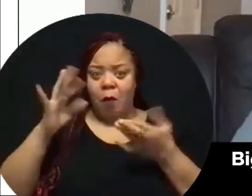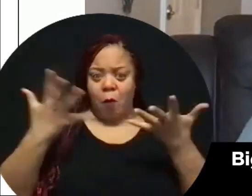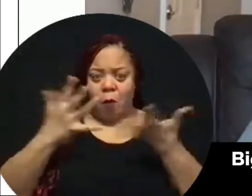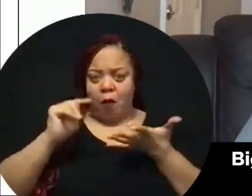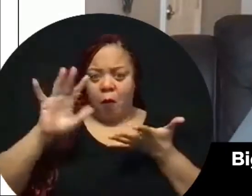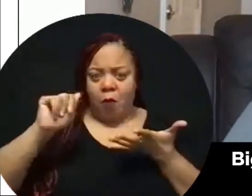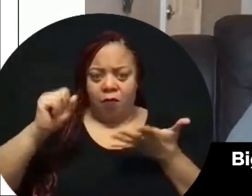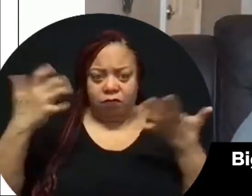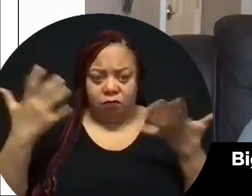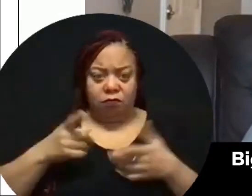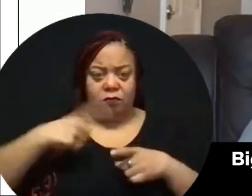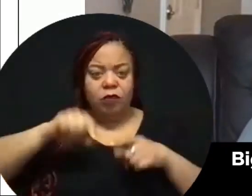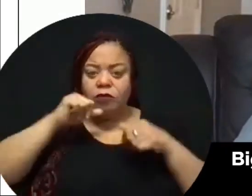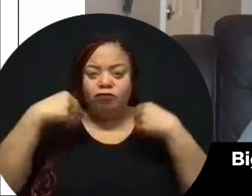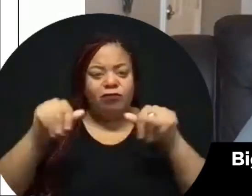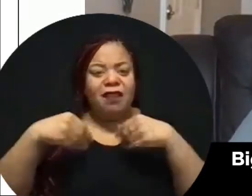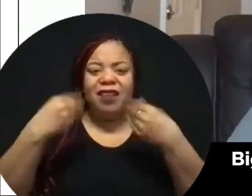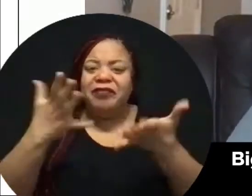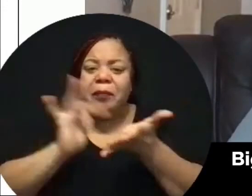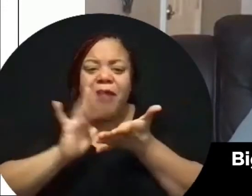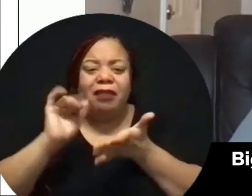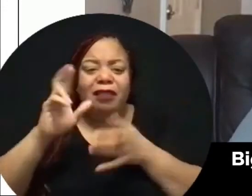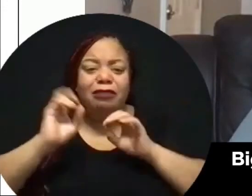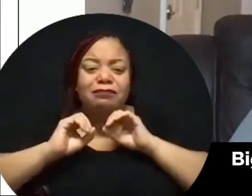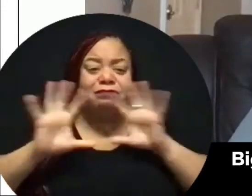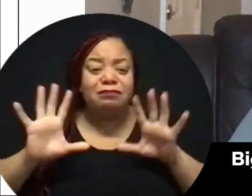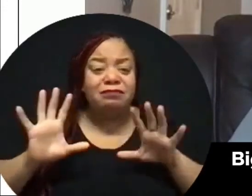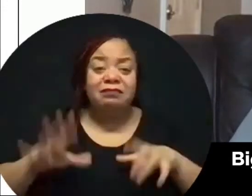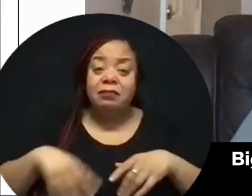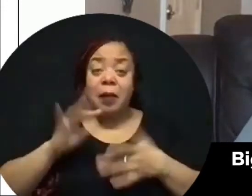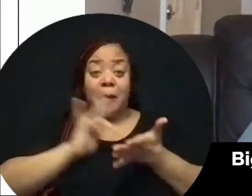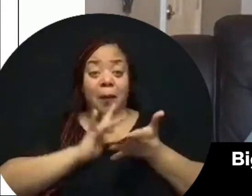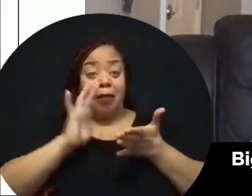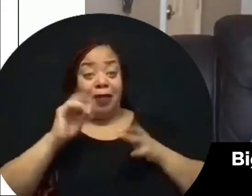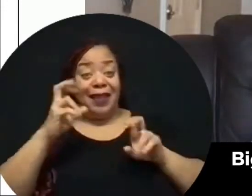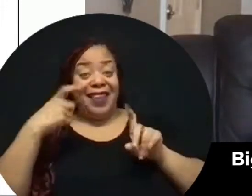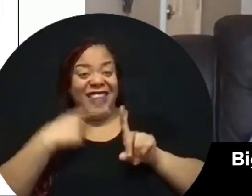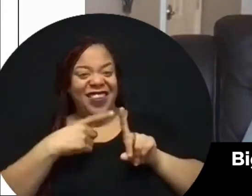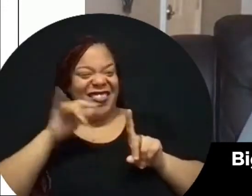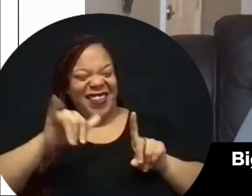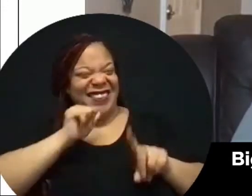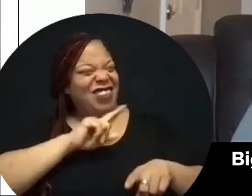when they casted it. You know what I mean? They just let it do its thing.